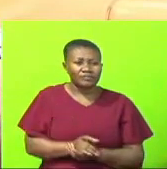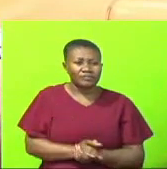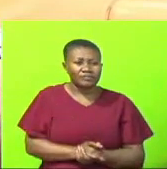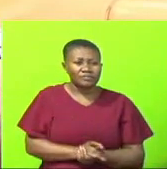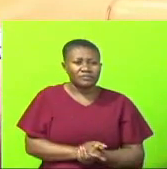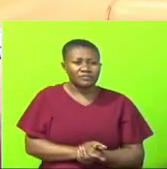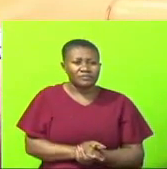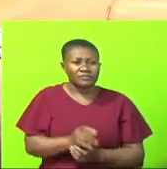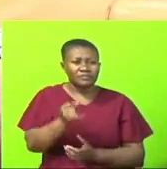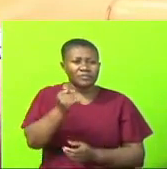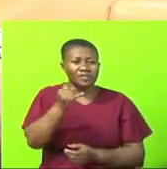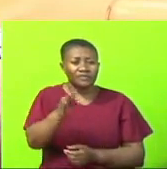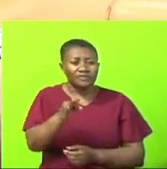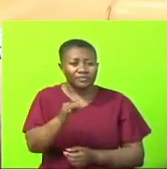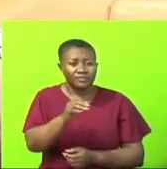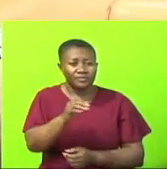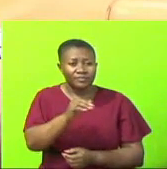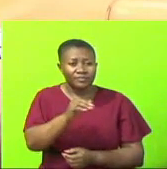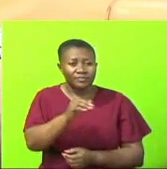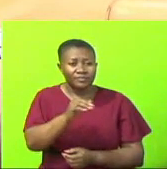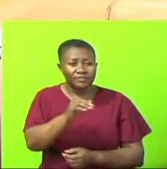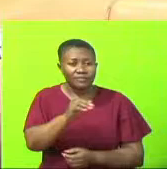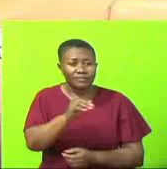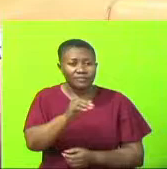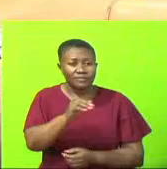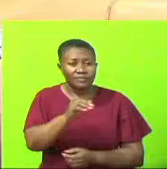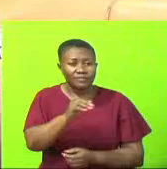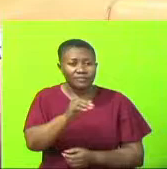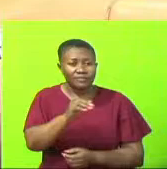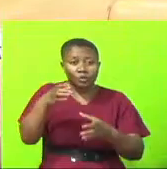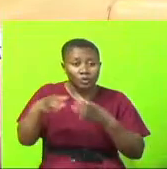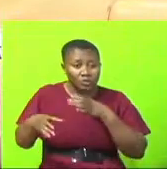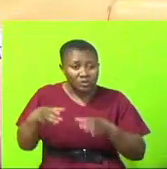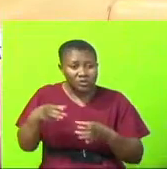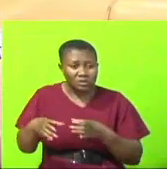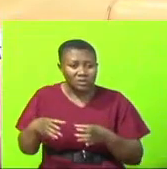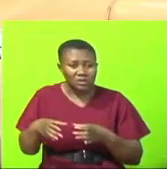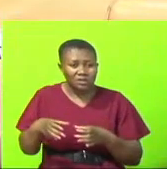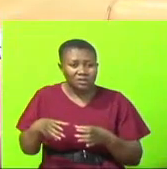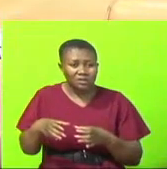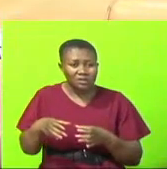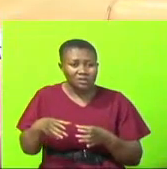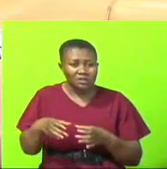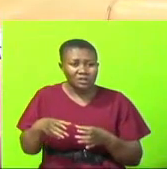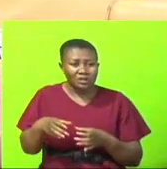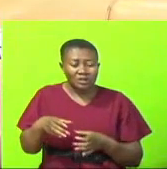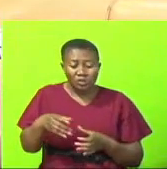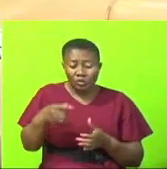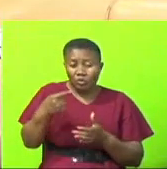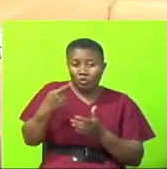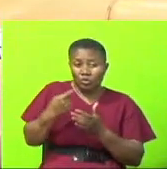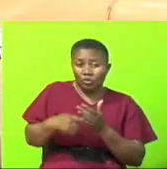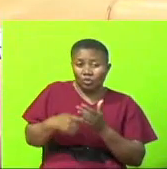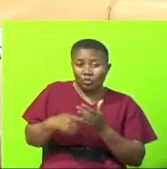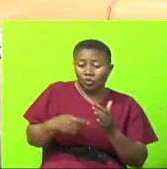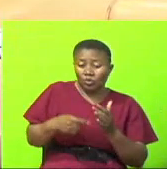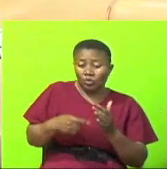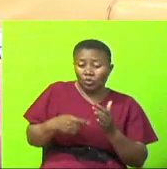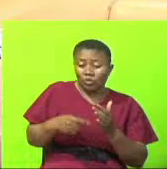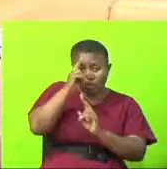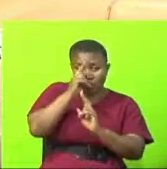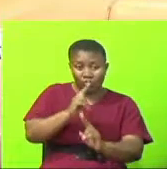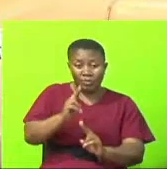that if a matter is before court, we should keep it before court. Indeed, what Honorable Dominic Ayeni said